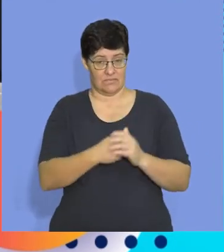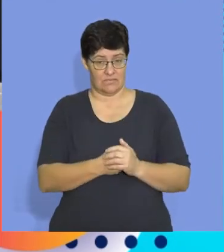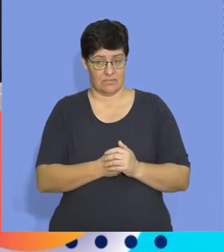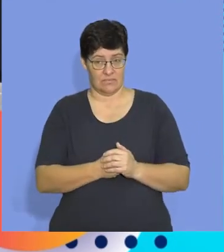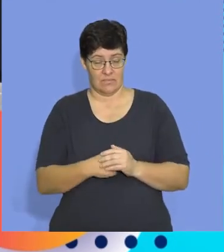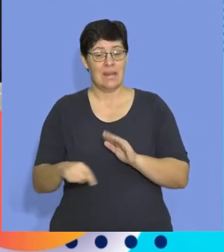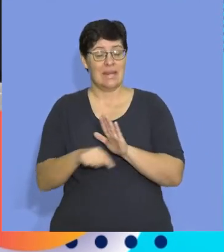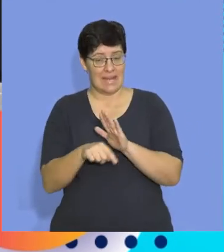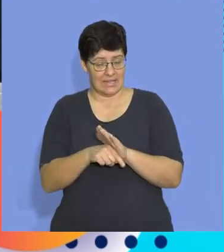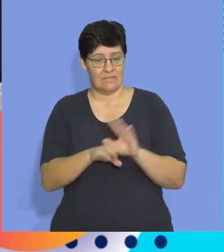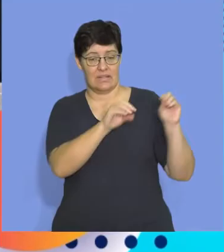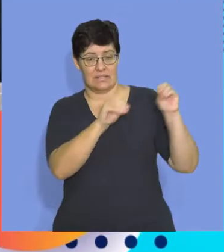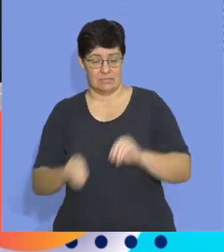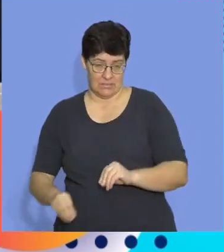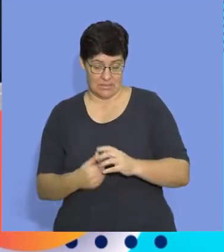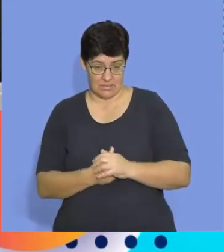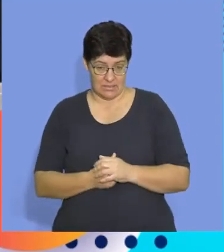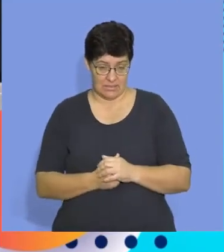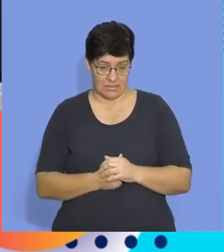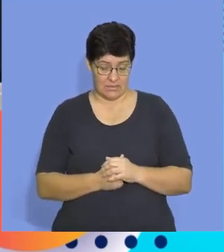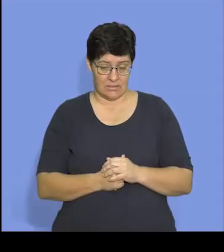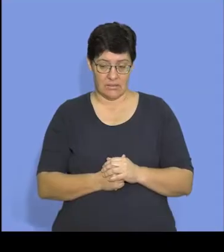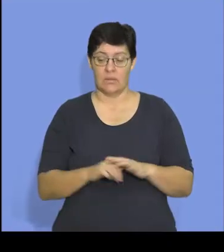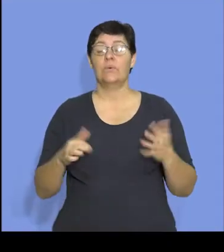a negative displacement at the end. That's very important.